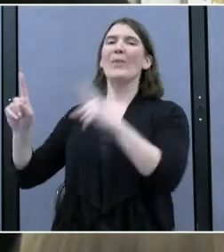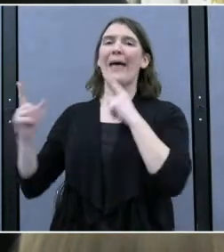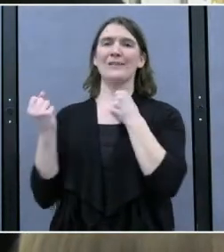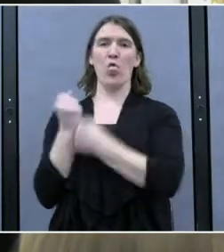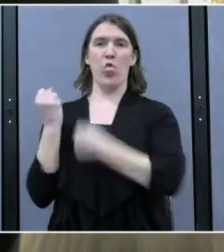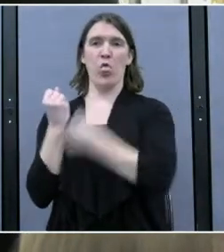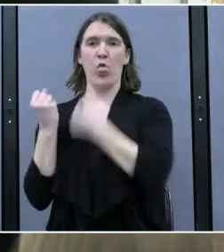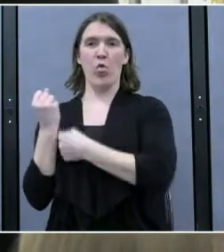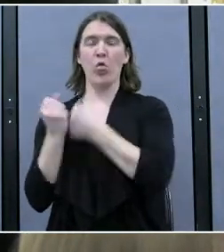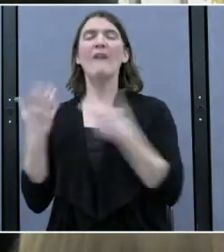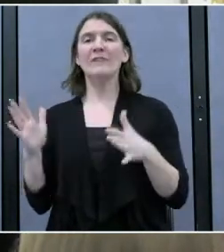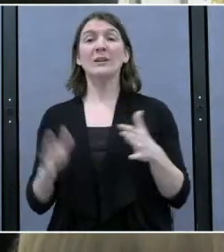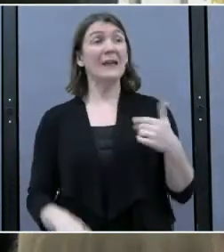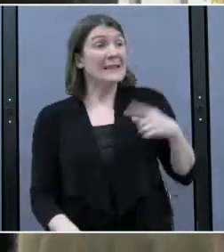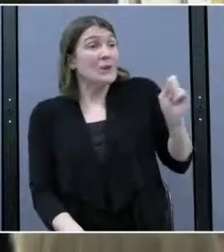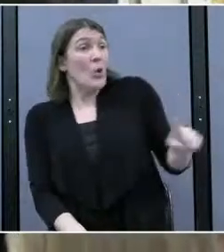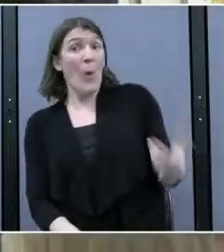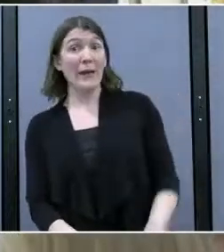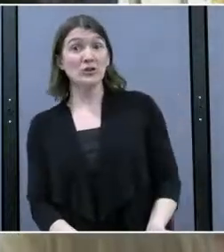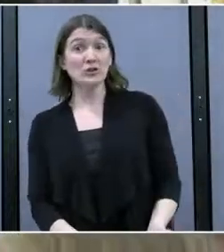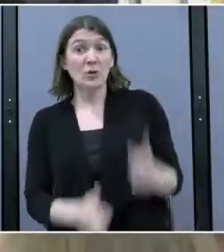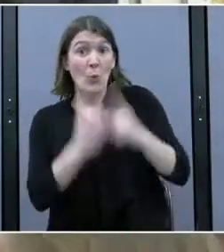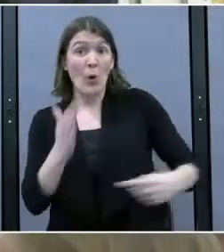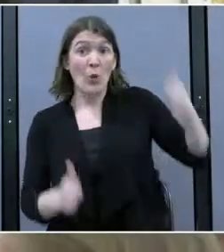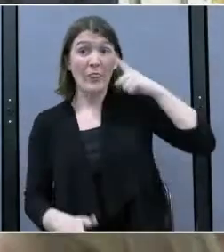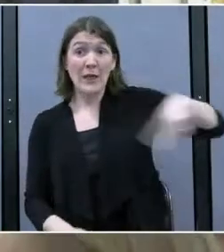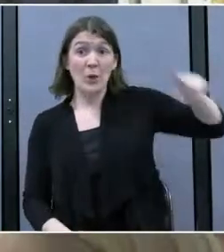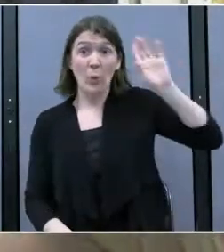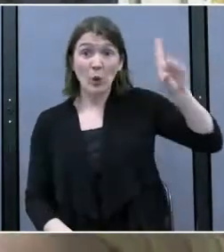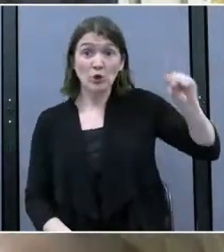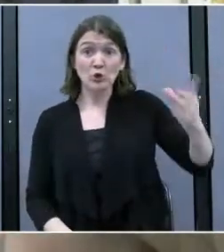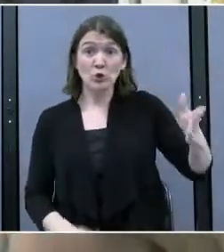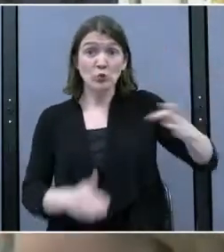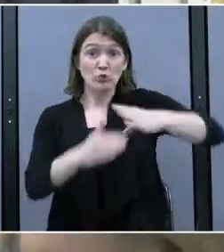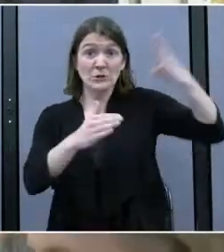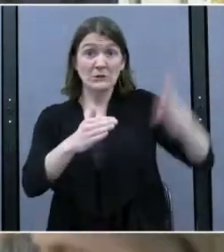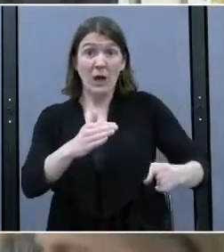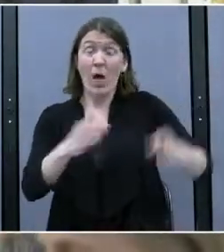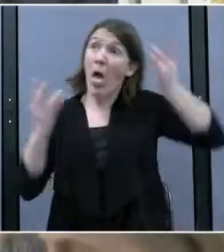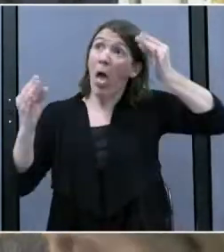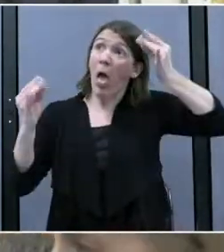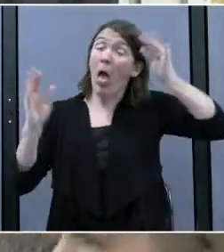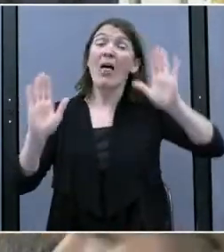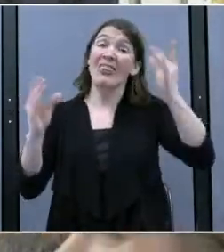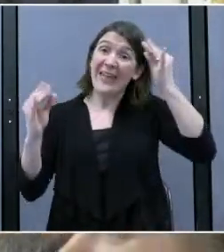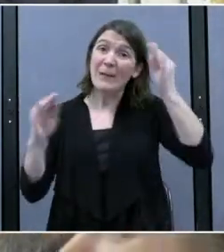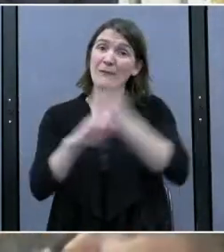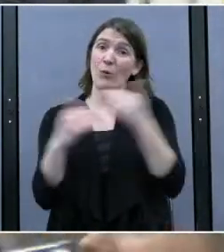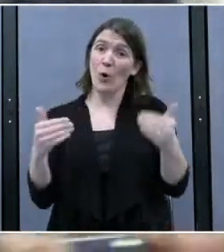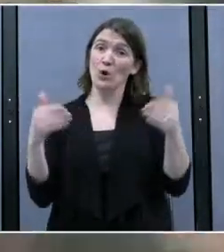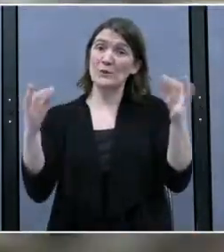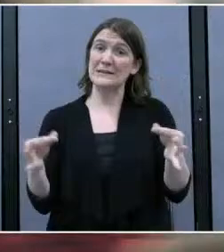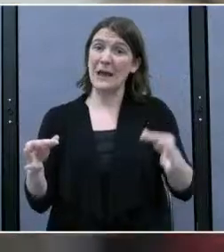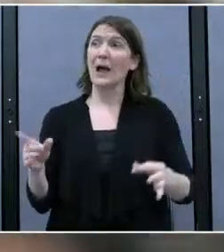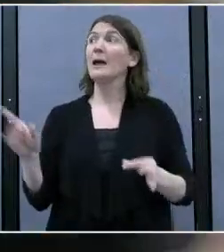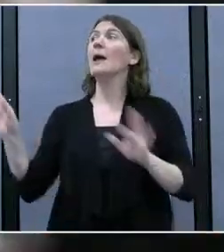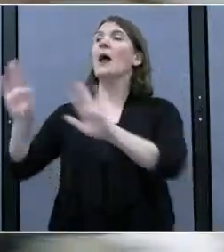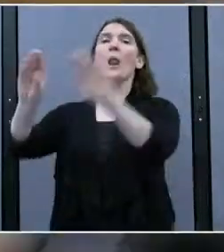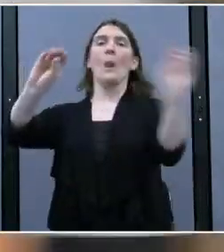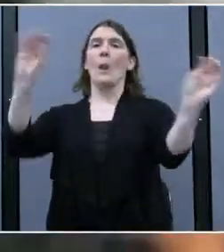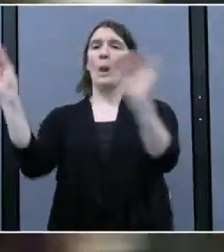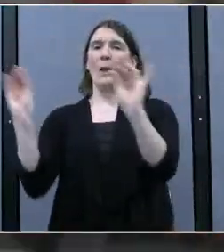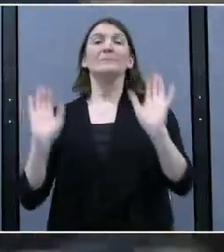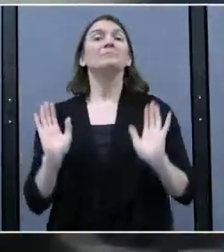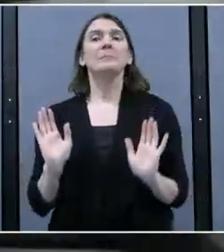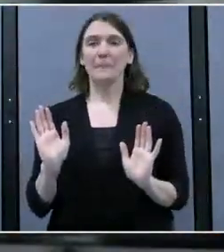Carol. It's a question for all of you to think about before you try. Thank you. And there are many questions